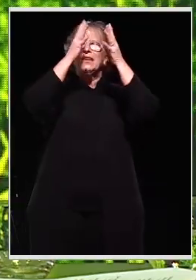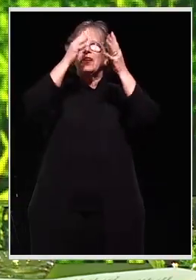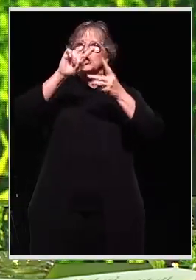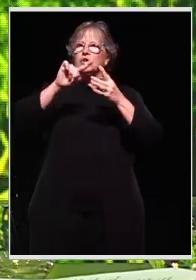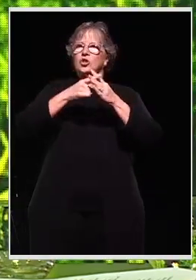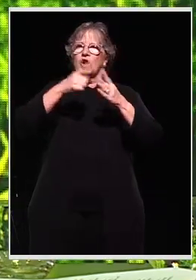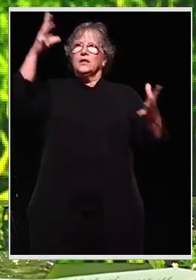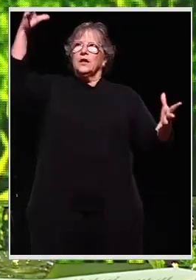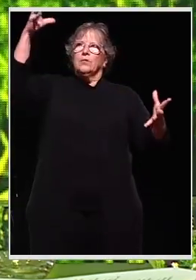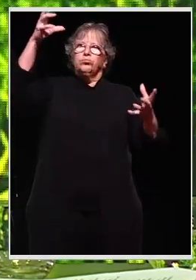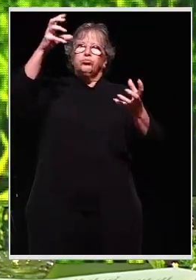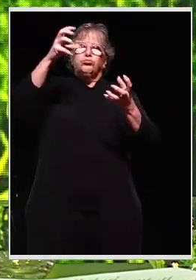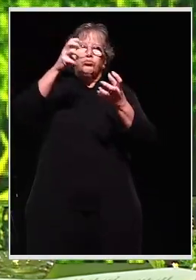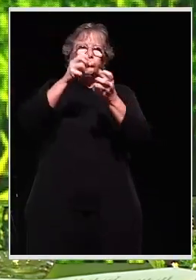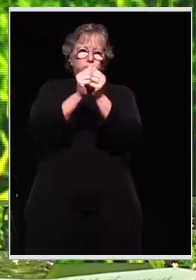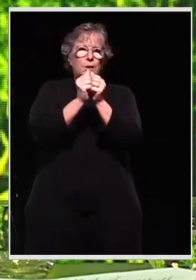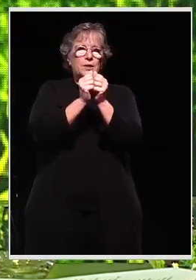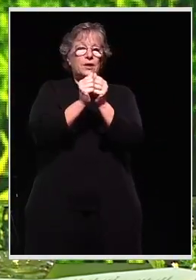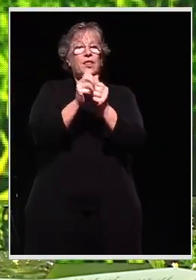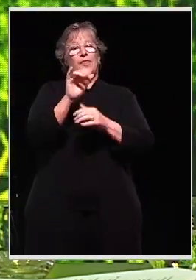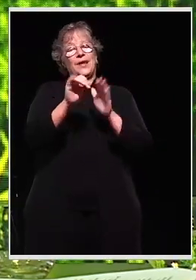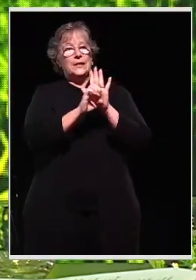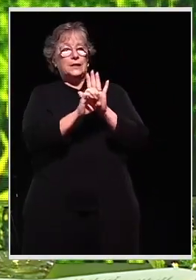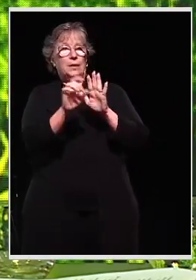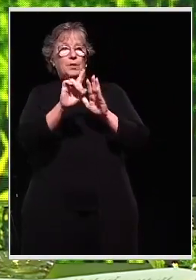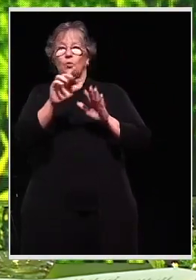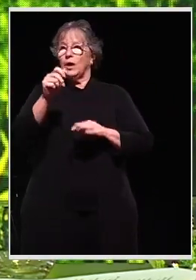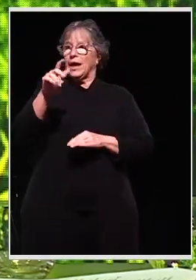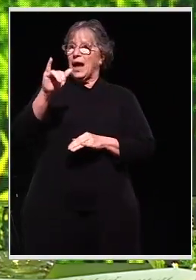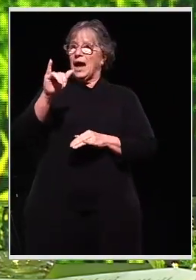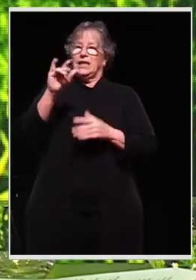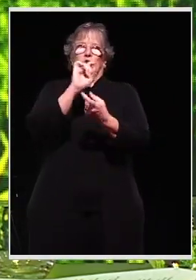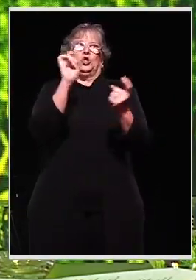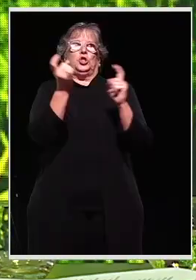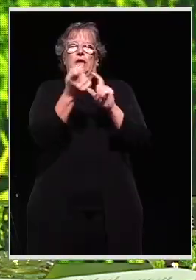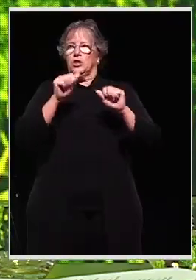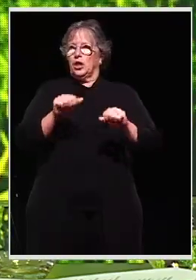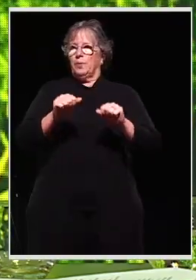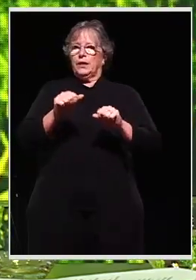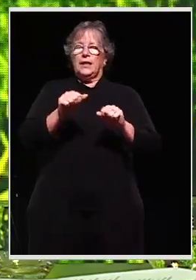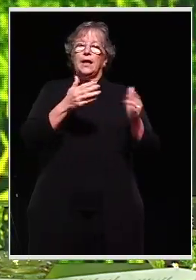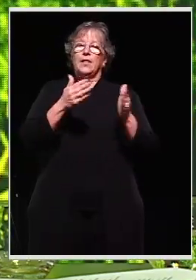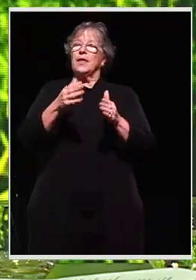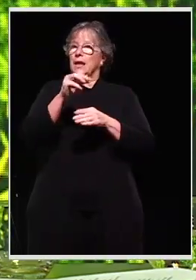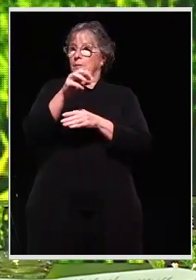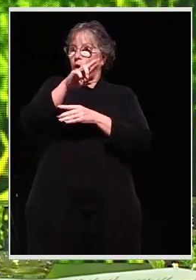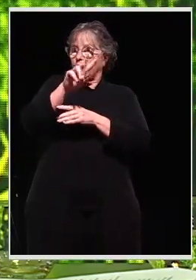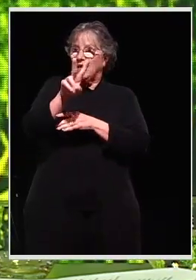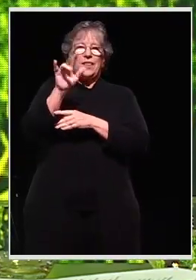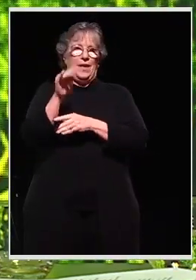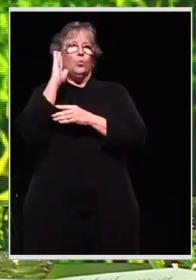together. But that's just one example of where AI is revolutionizing our ability. MMRV, which we talked about, that's going to be AI driven.